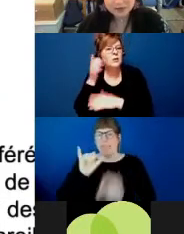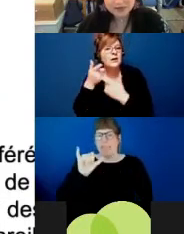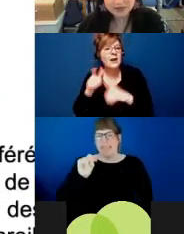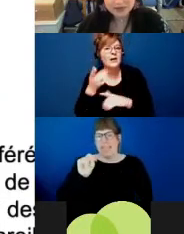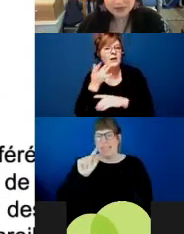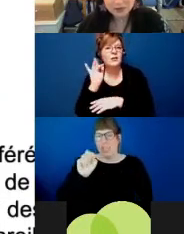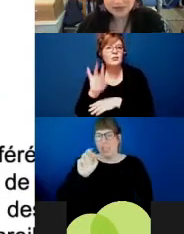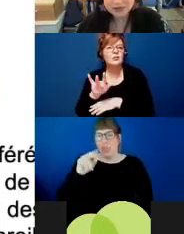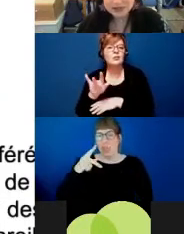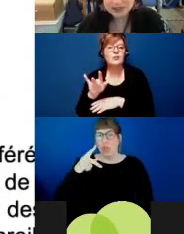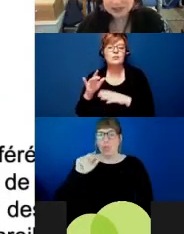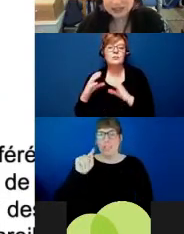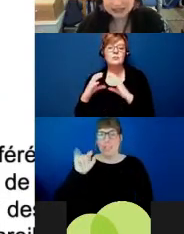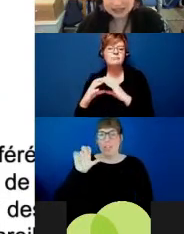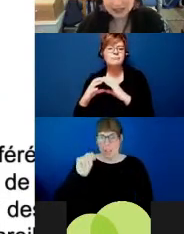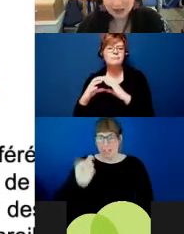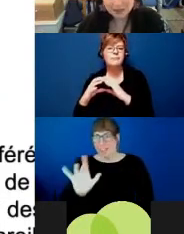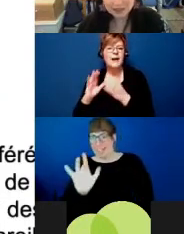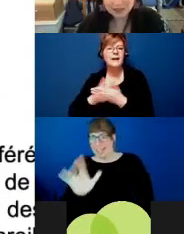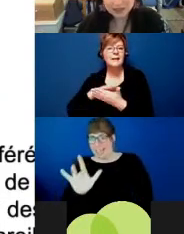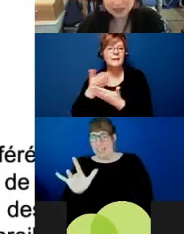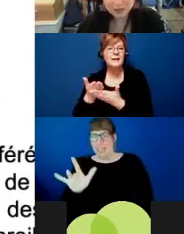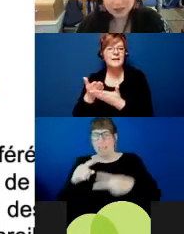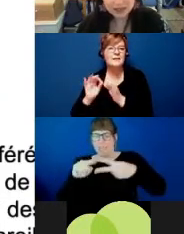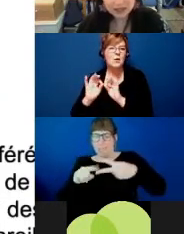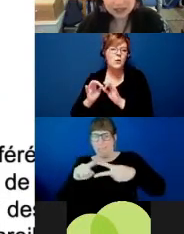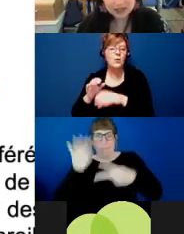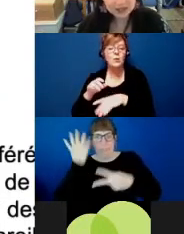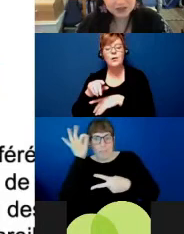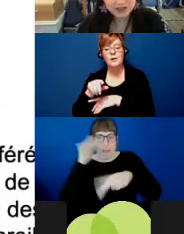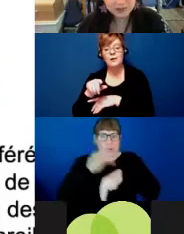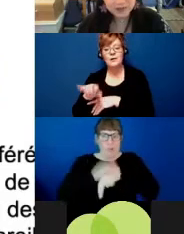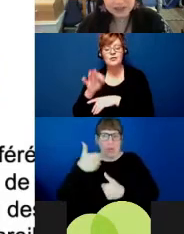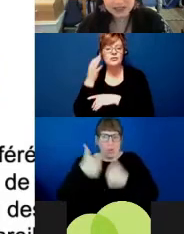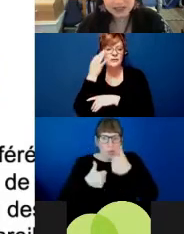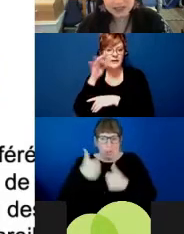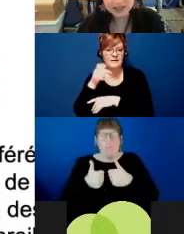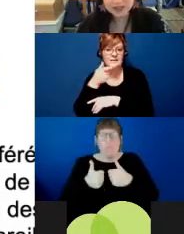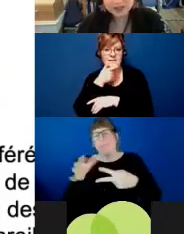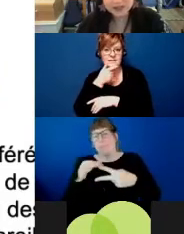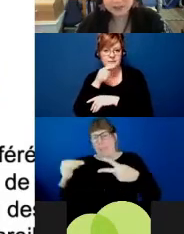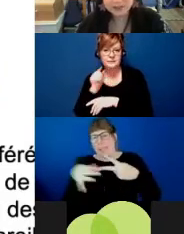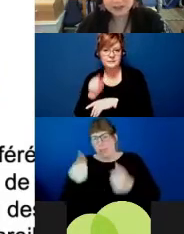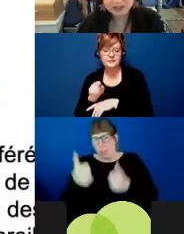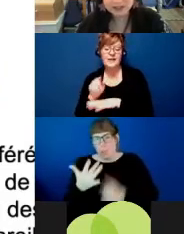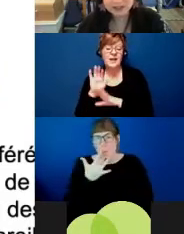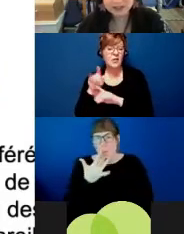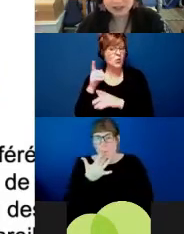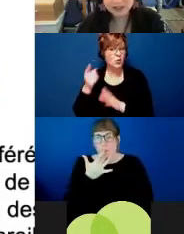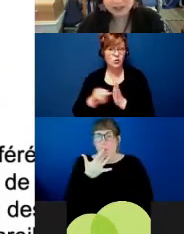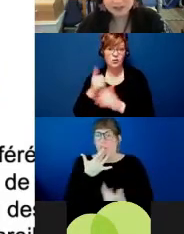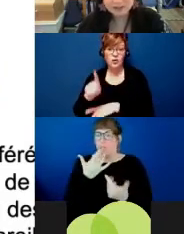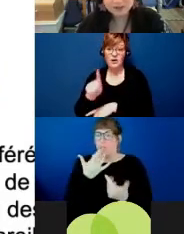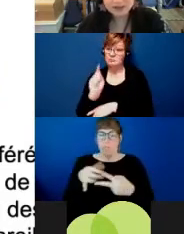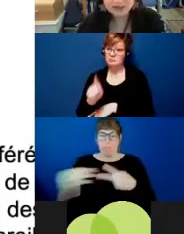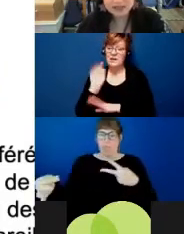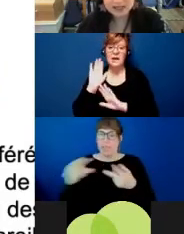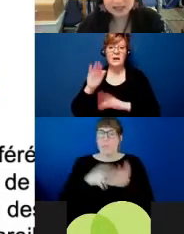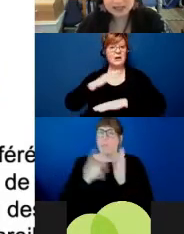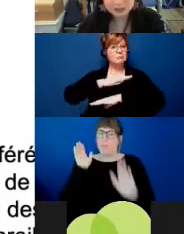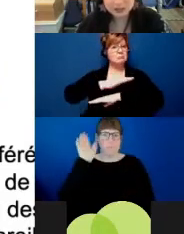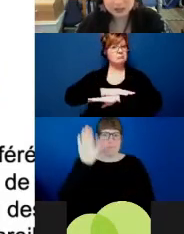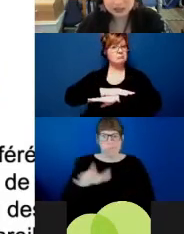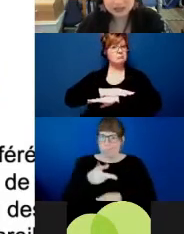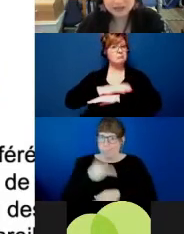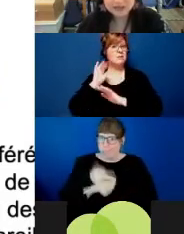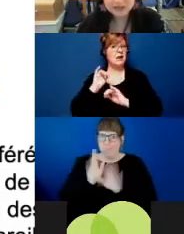menu. Once you select this option, you will not need to change your language settings again during the presentation. You must select